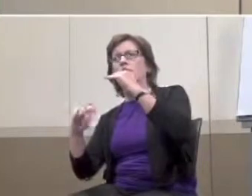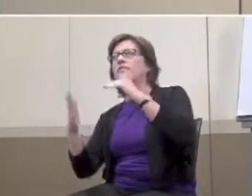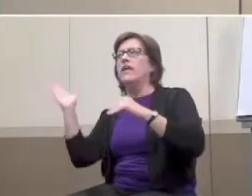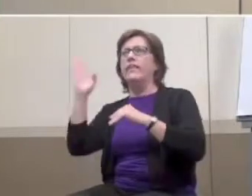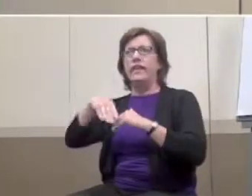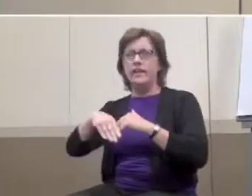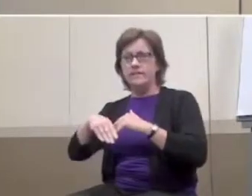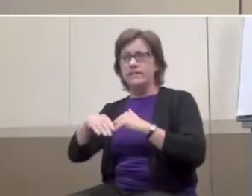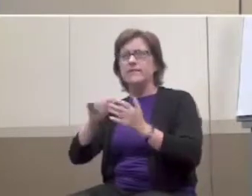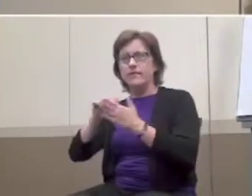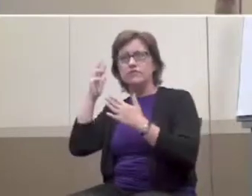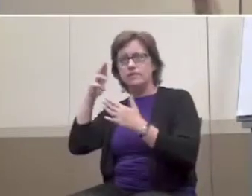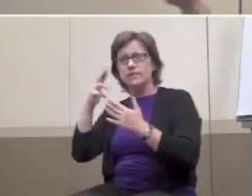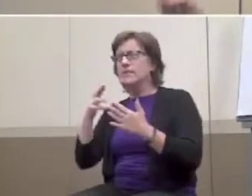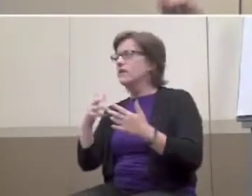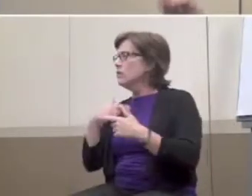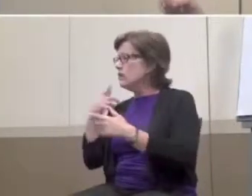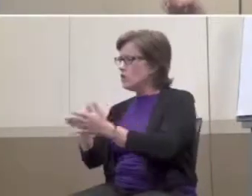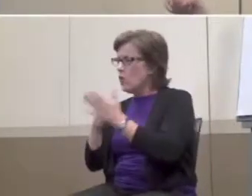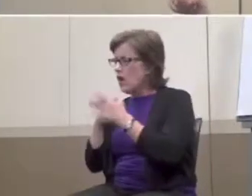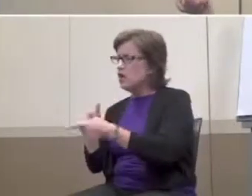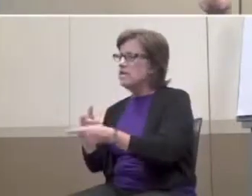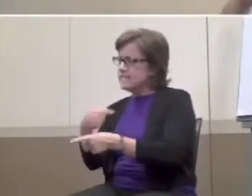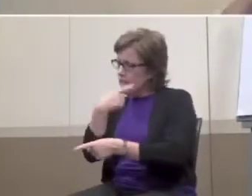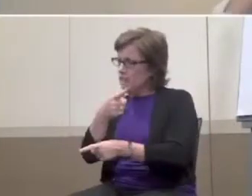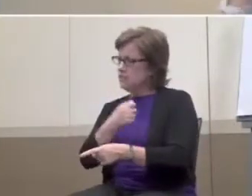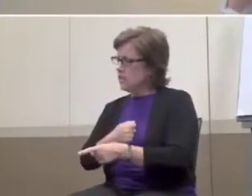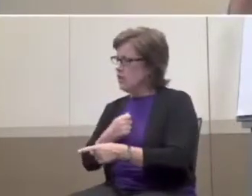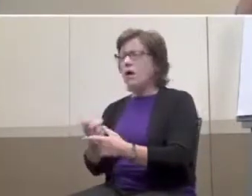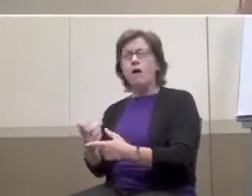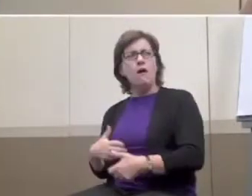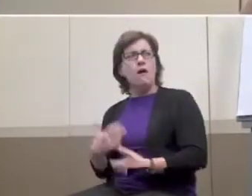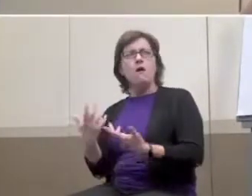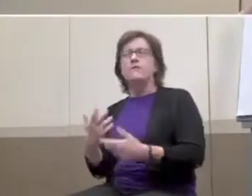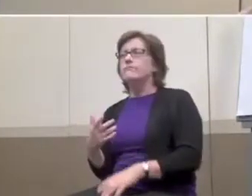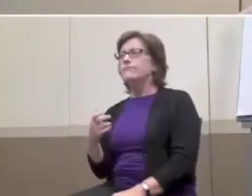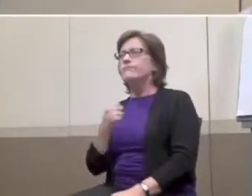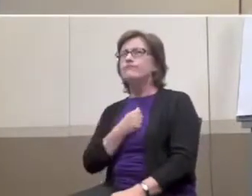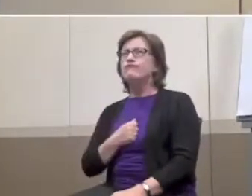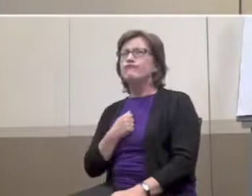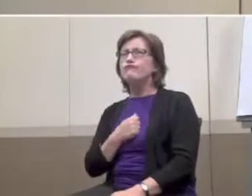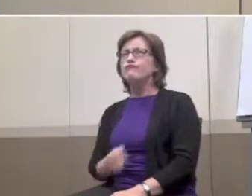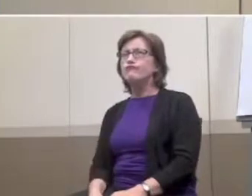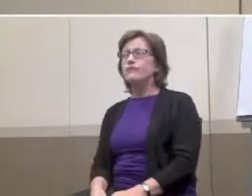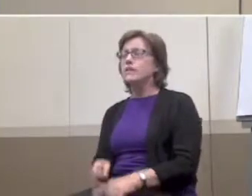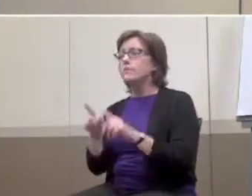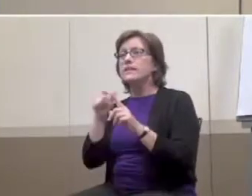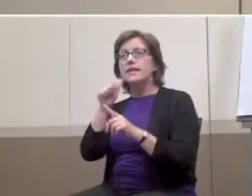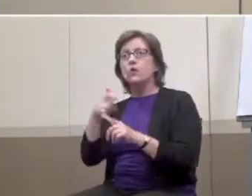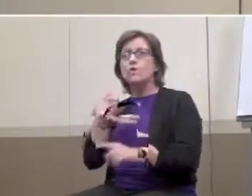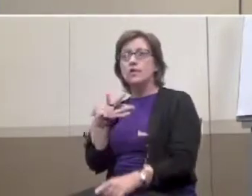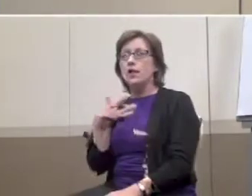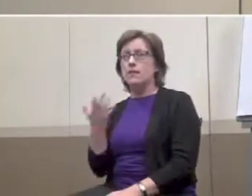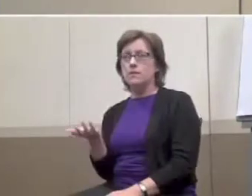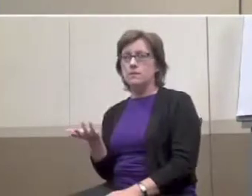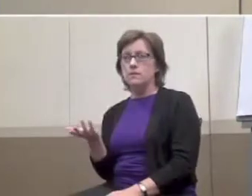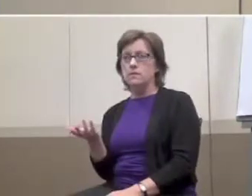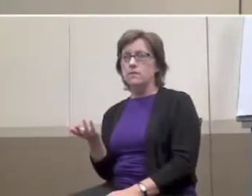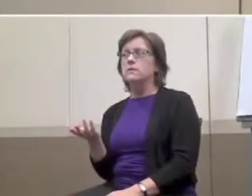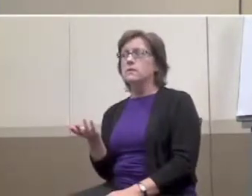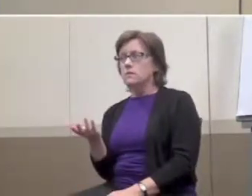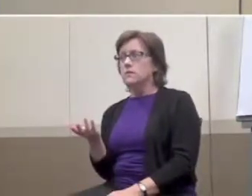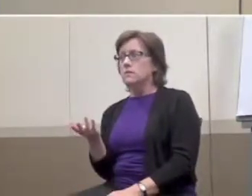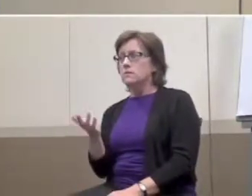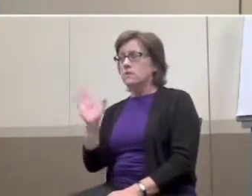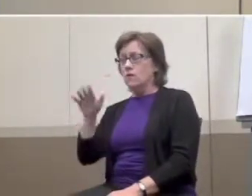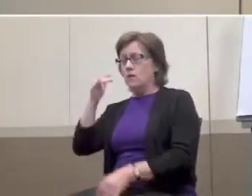say I'm sorry, it makes them mad. And so they'll say I'm sorry, but they don't feel it. Now picture this.